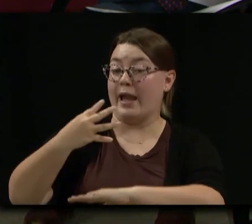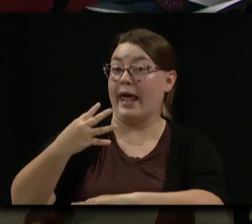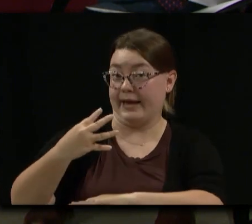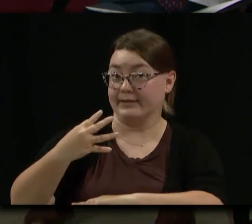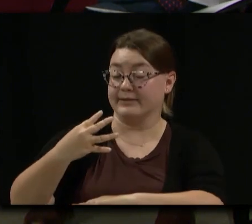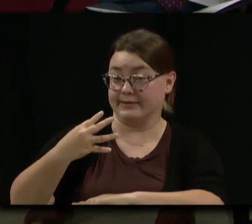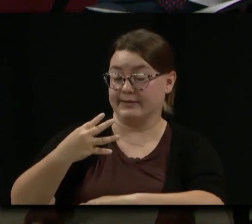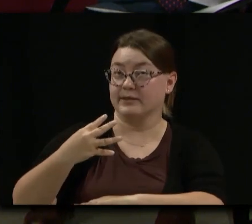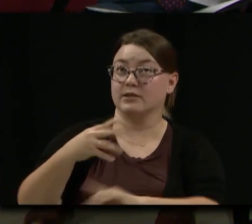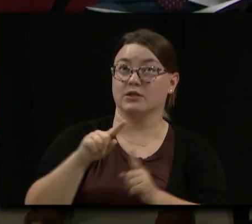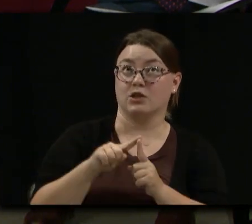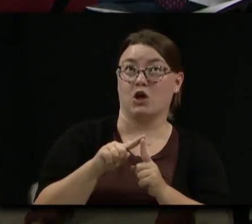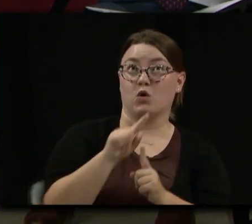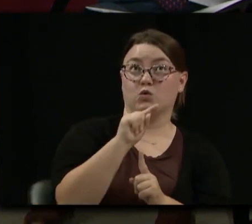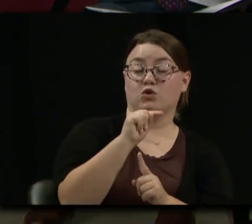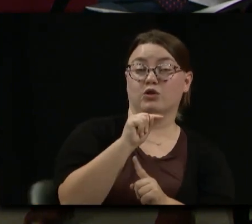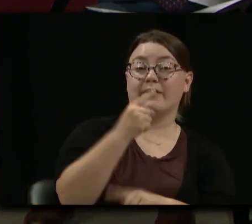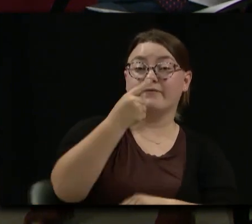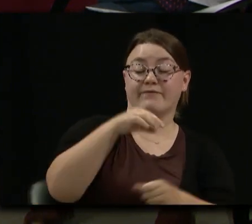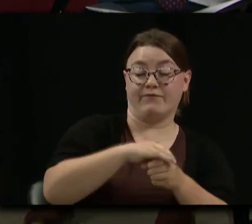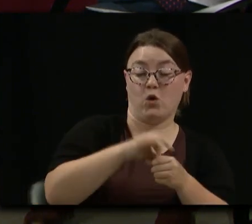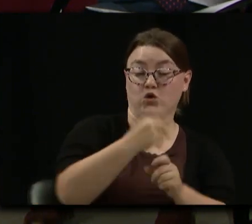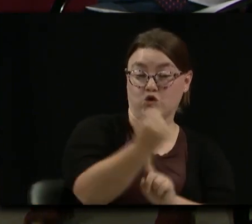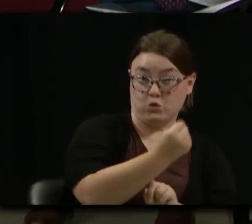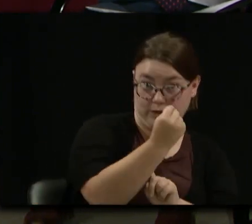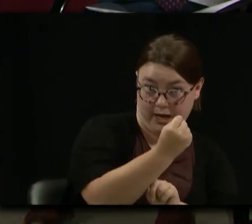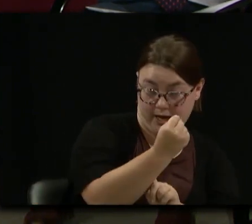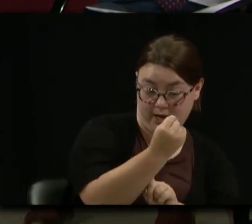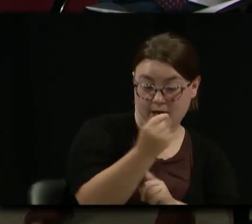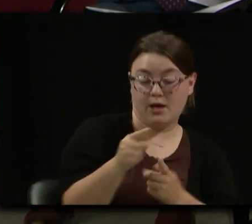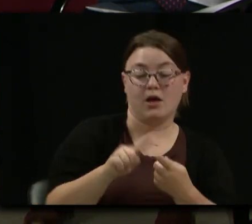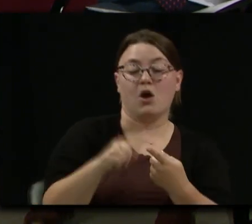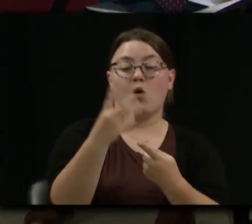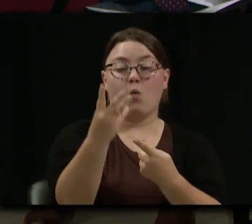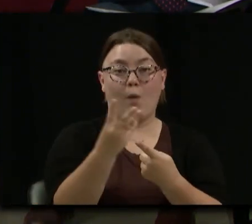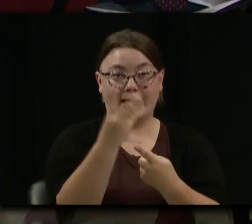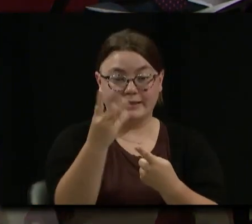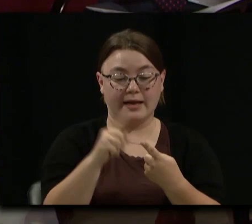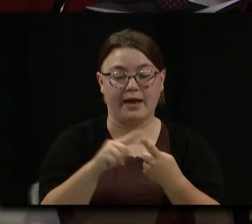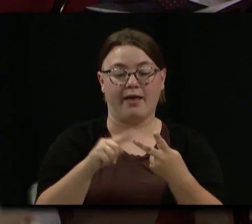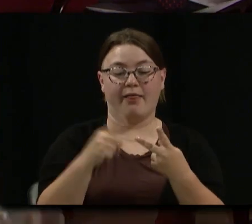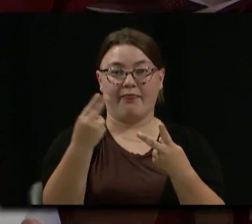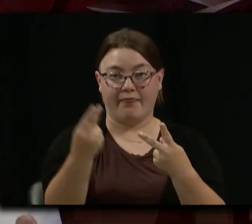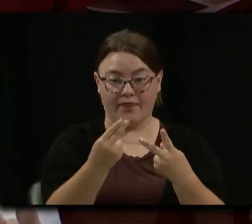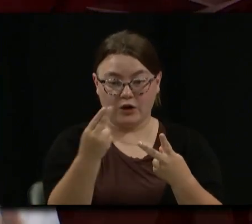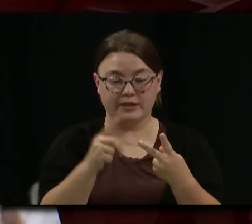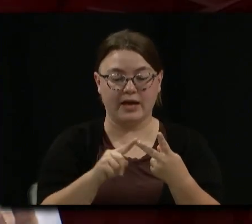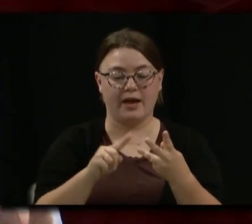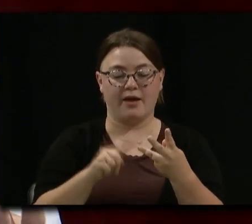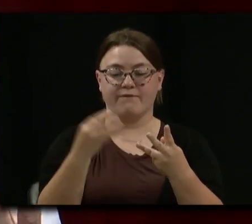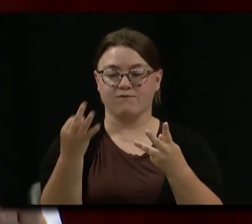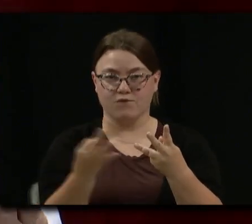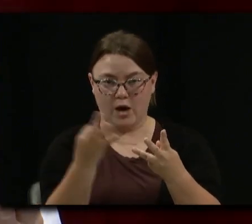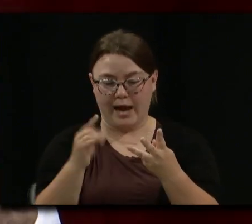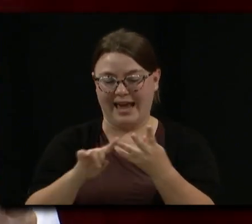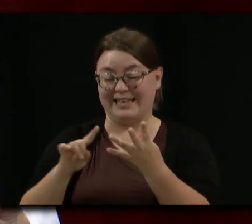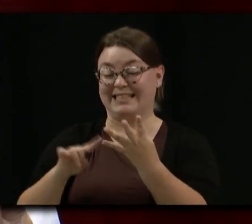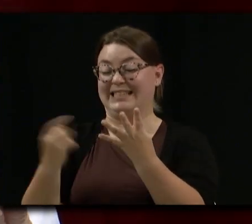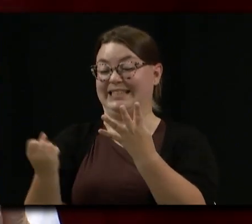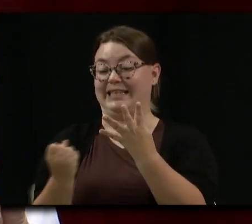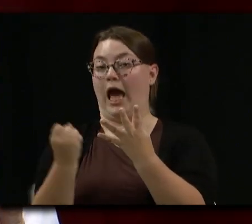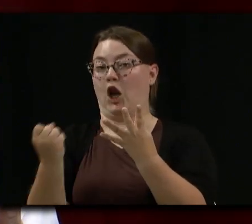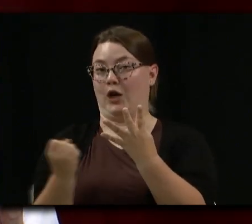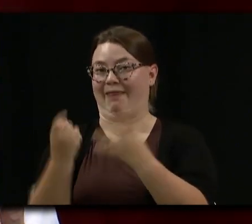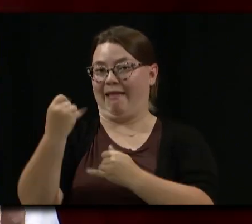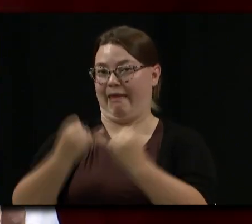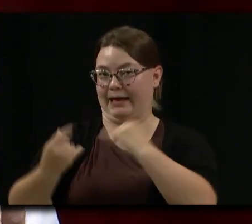Correct. And so that would mean after election on Tuesday, mm-hmm. Wednesday, Thursday, Friday, Saturday. What are the hours that you would then be open on a